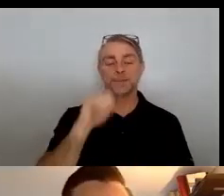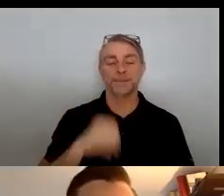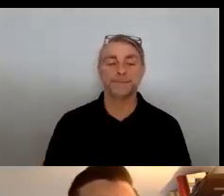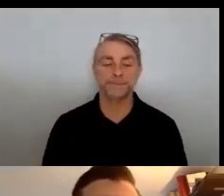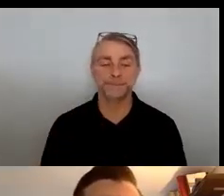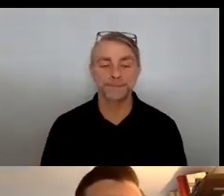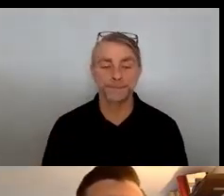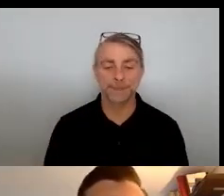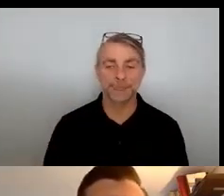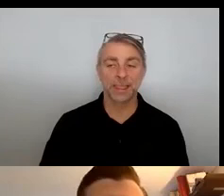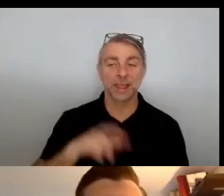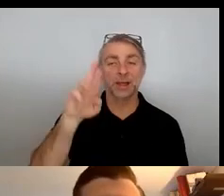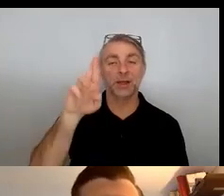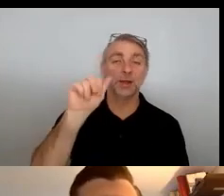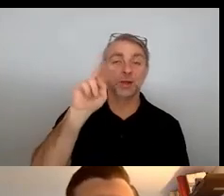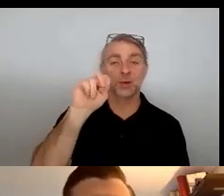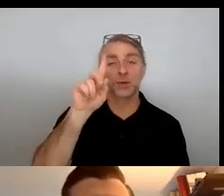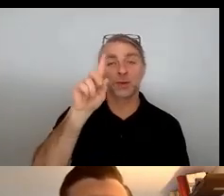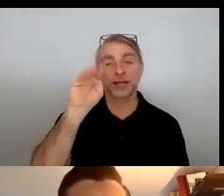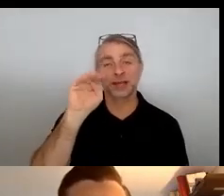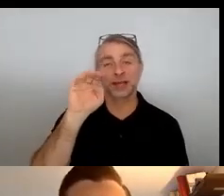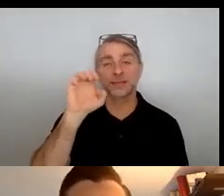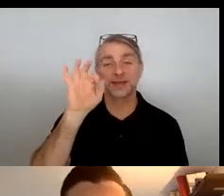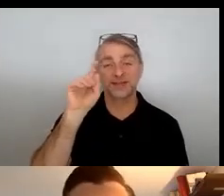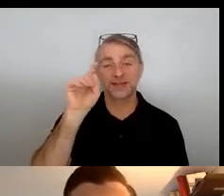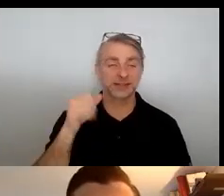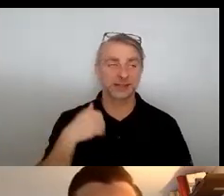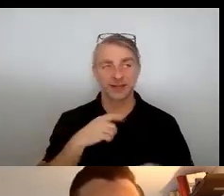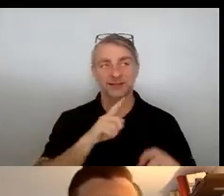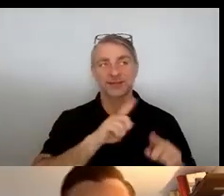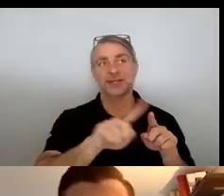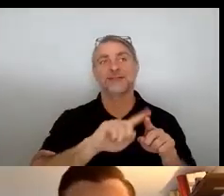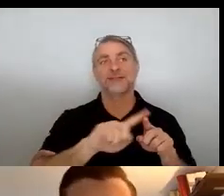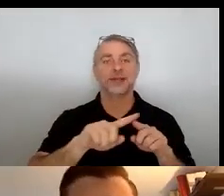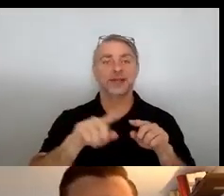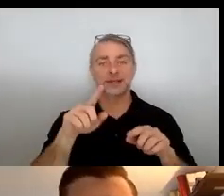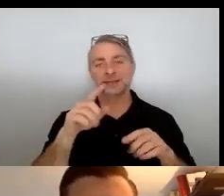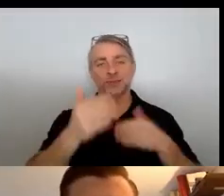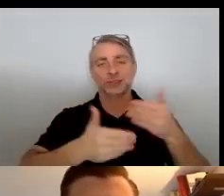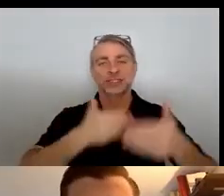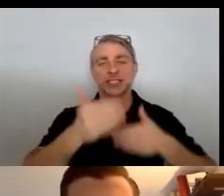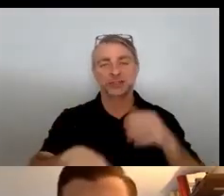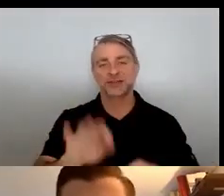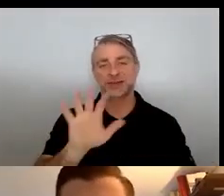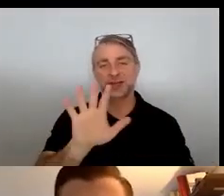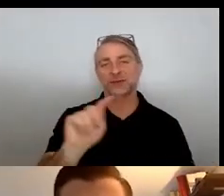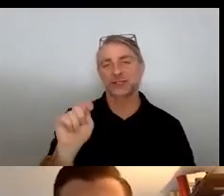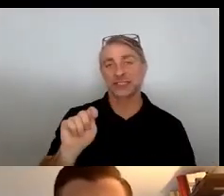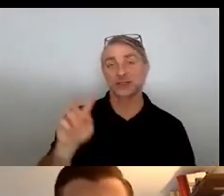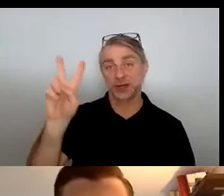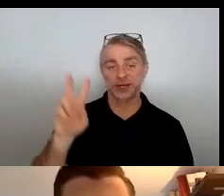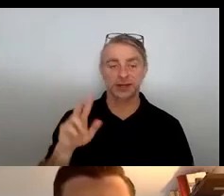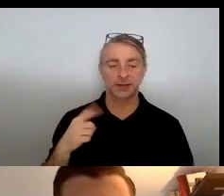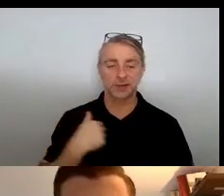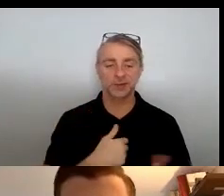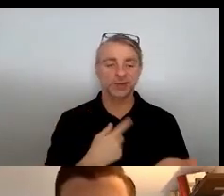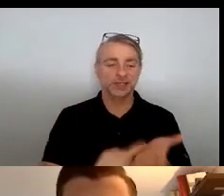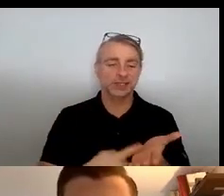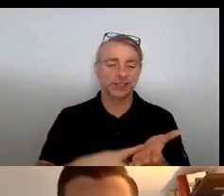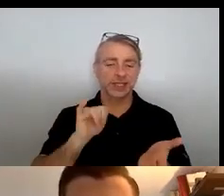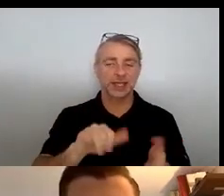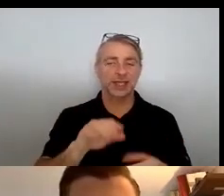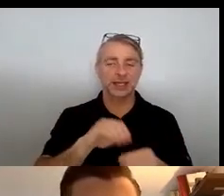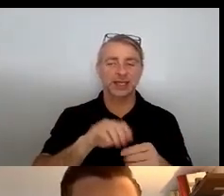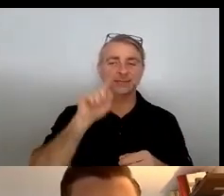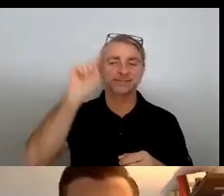might run, there are different estimation procedures to get at tau squared. But we covered some of that in